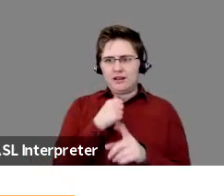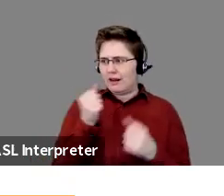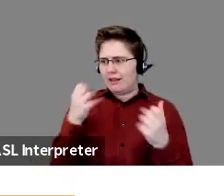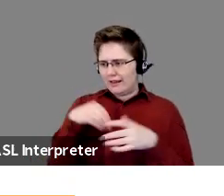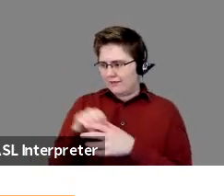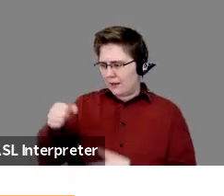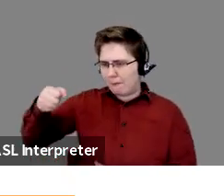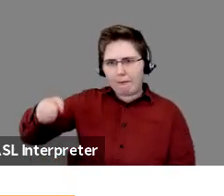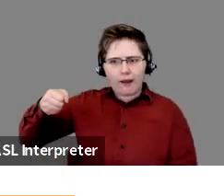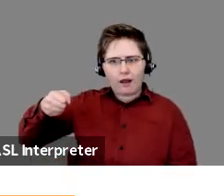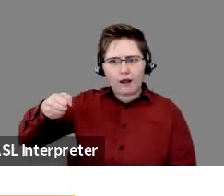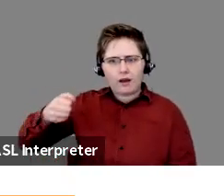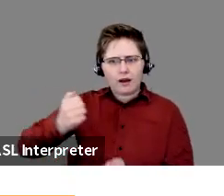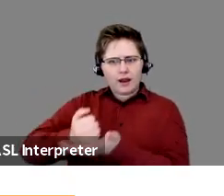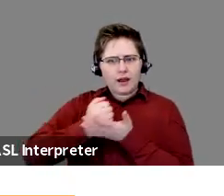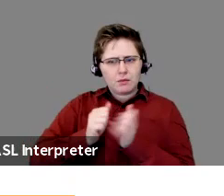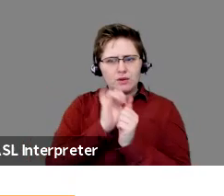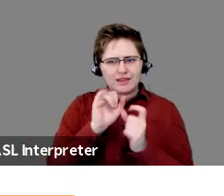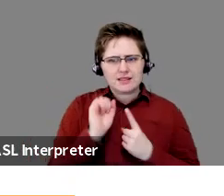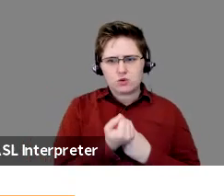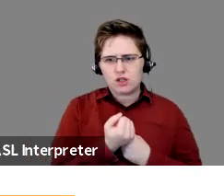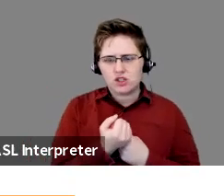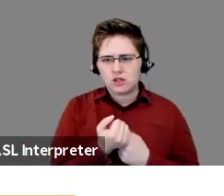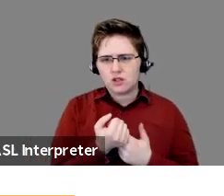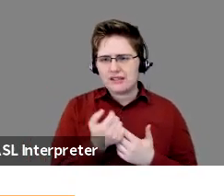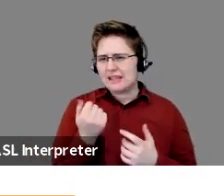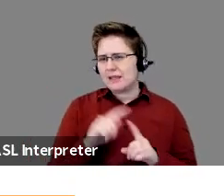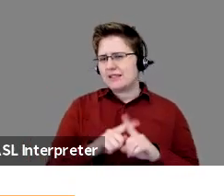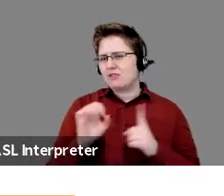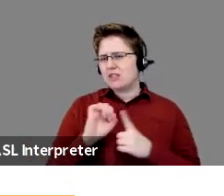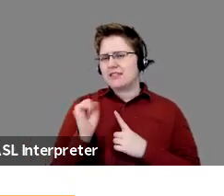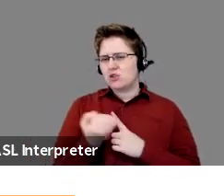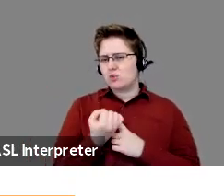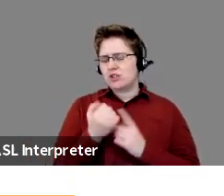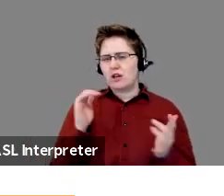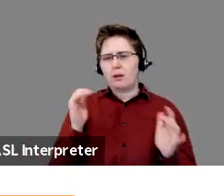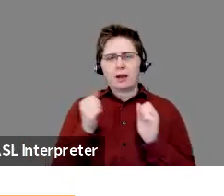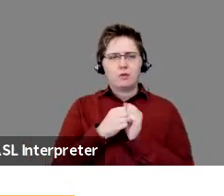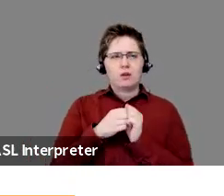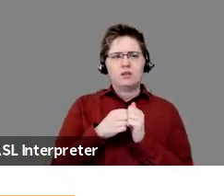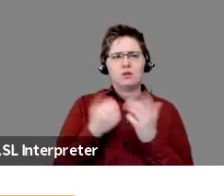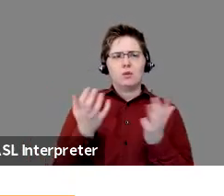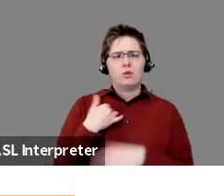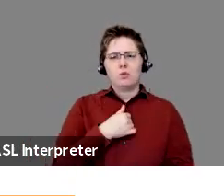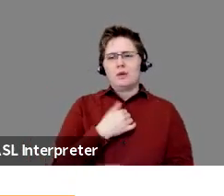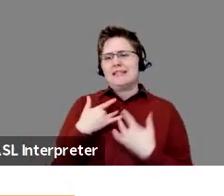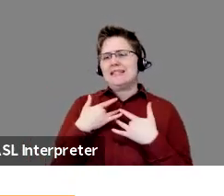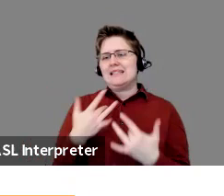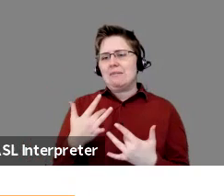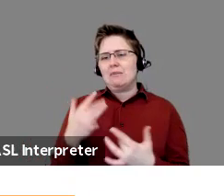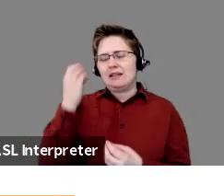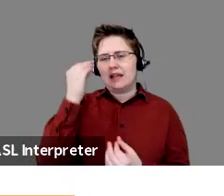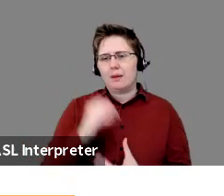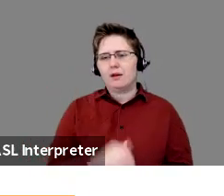that immediately assisted with the situation, because it's a bit different of a situation than what we generally tend to think